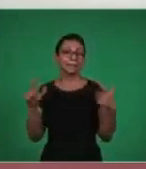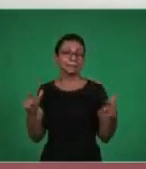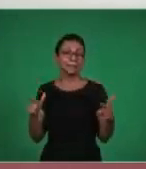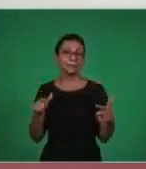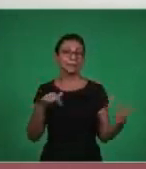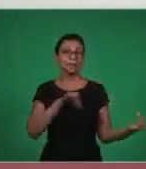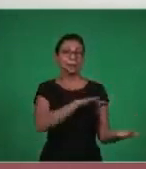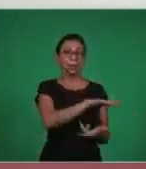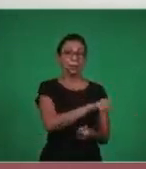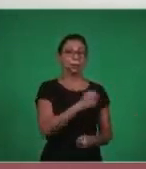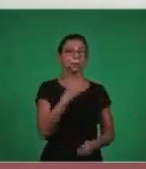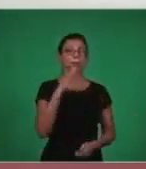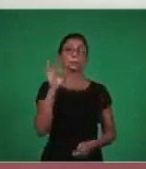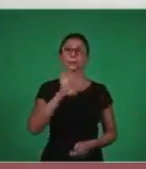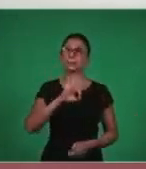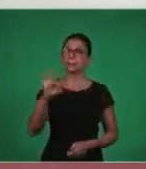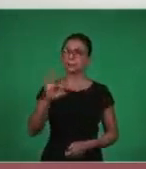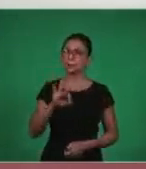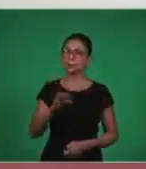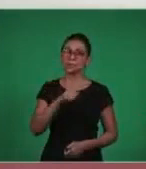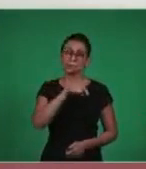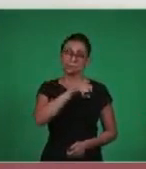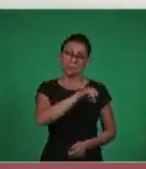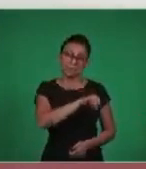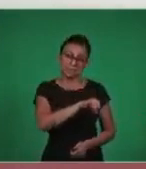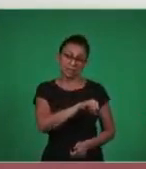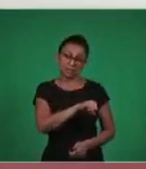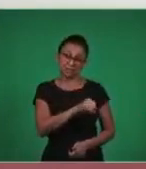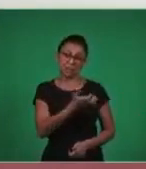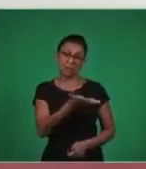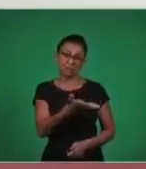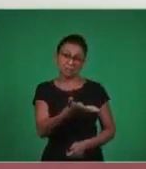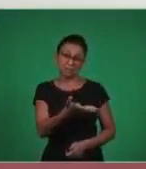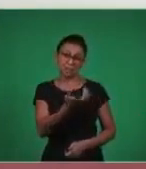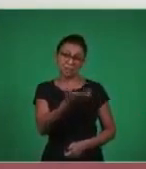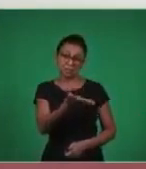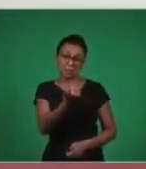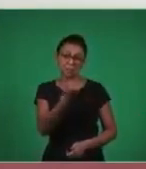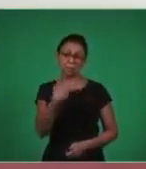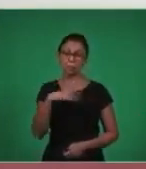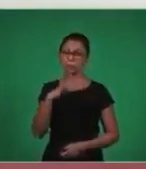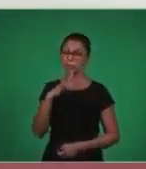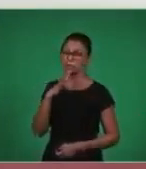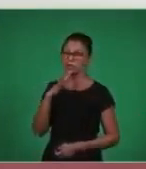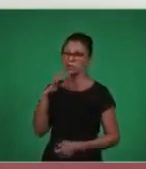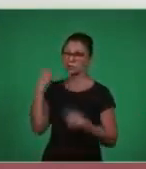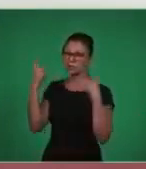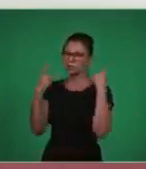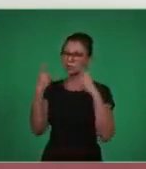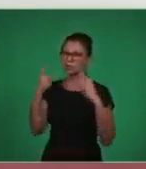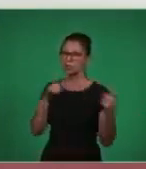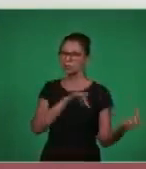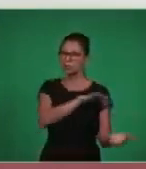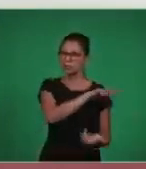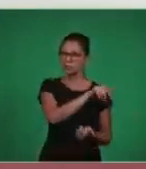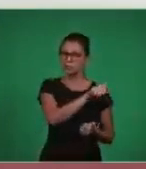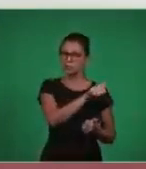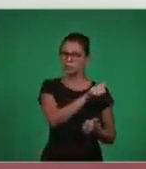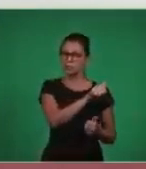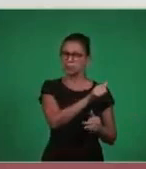does not know, but will know if they want. We're not worried about the world. We're